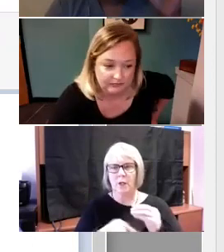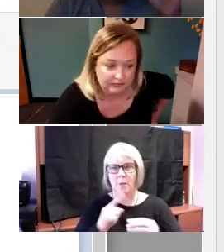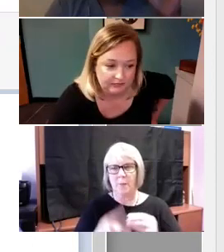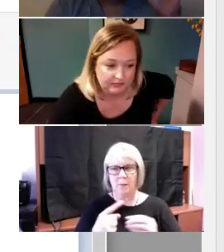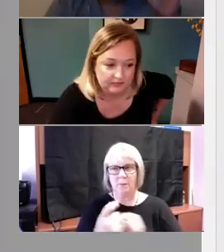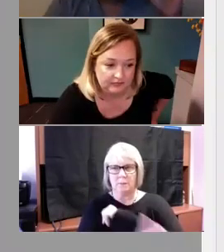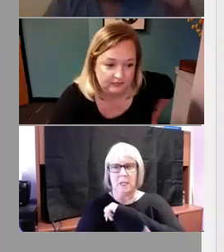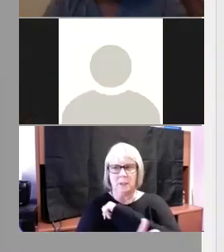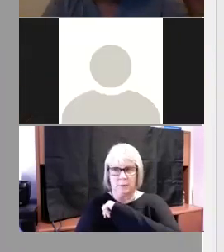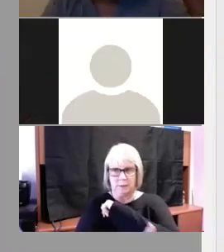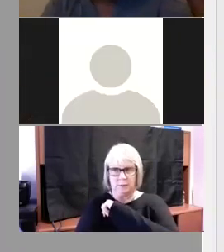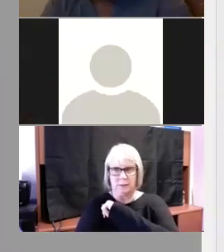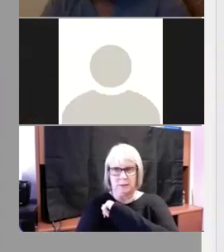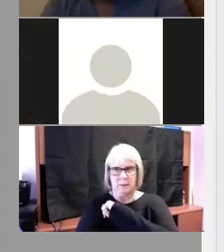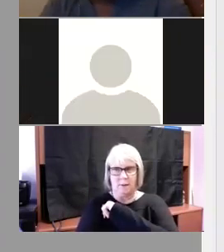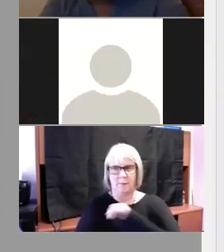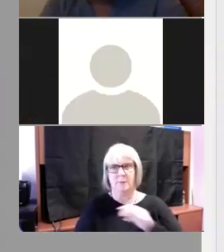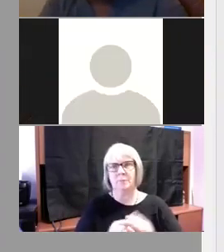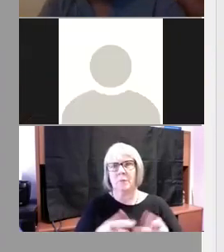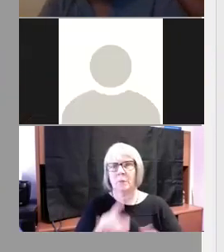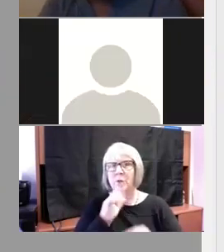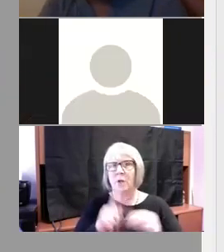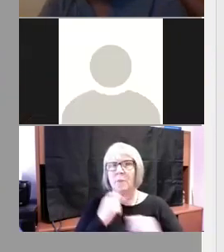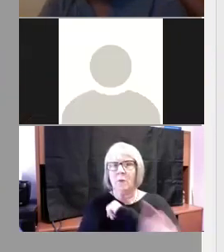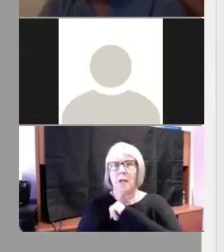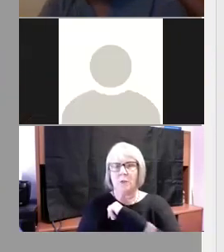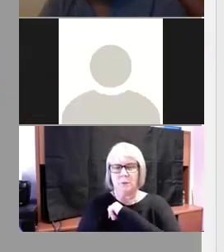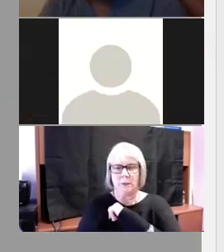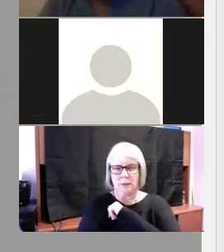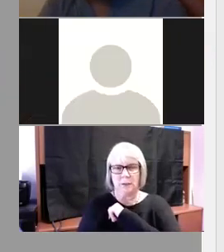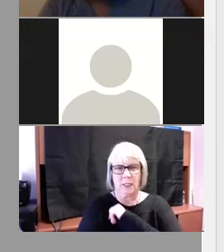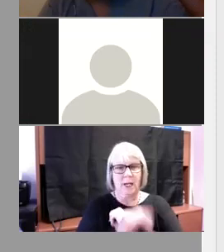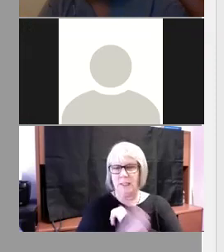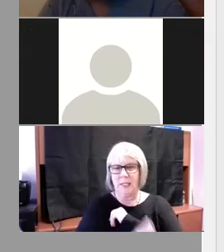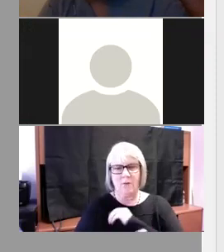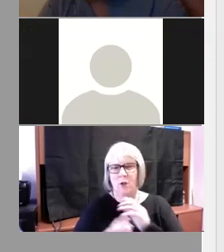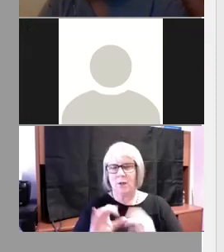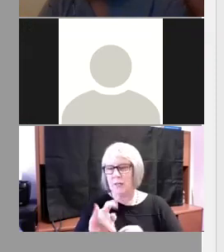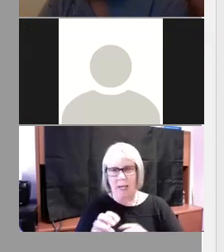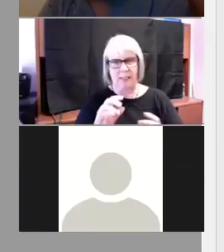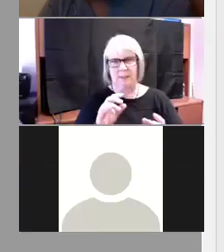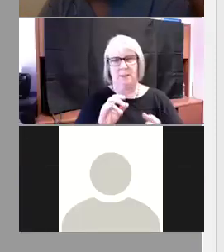countries, so when we are talking about countries, it is never the case where